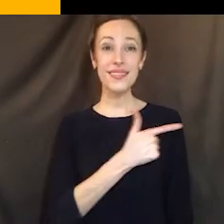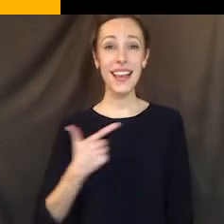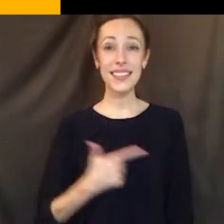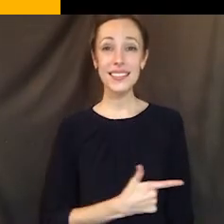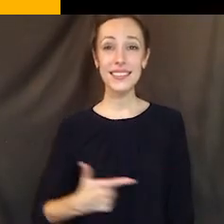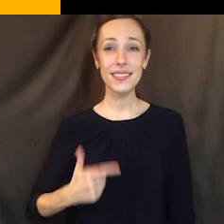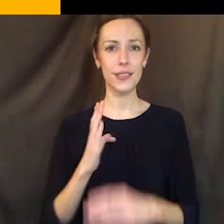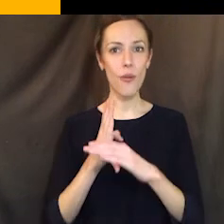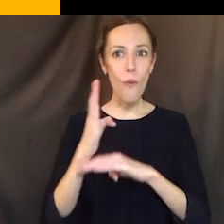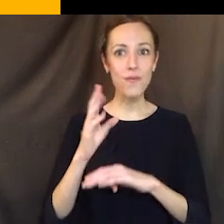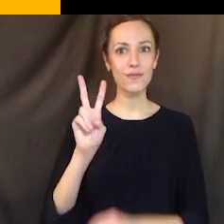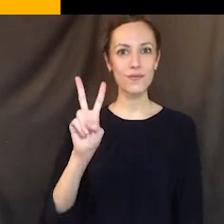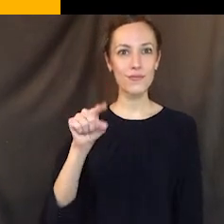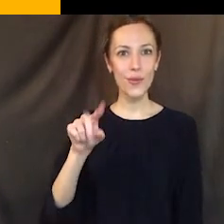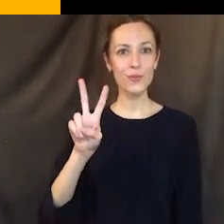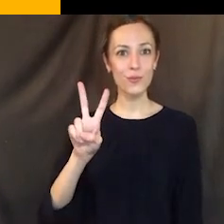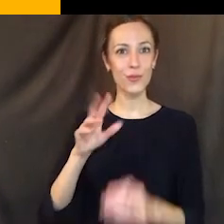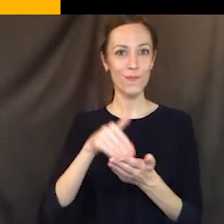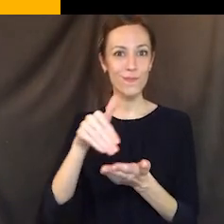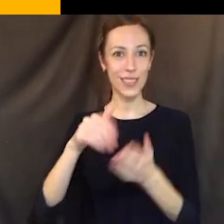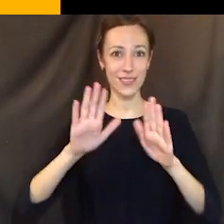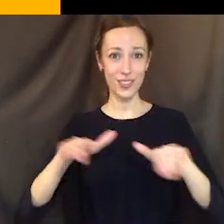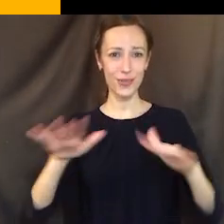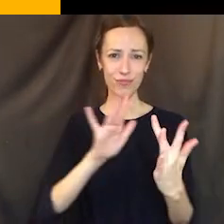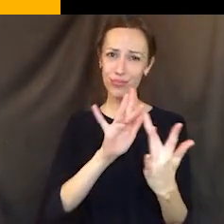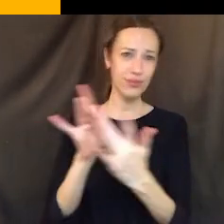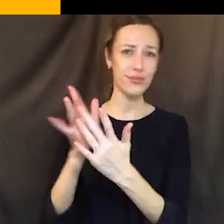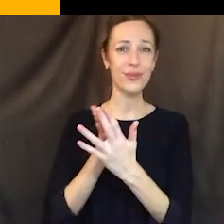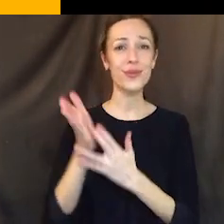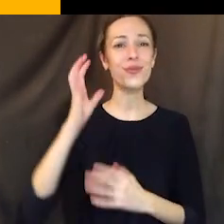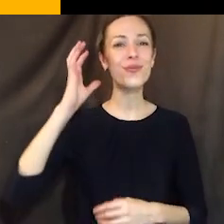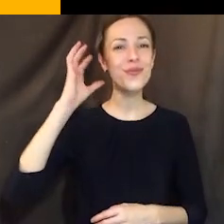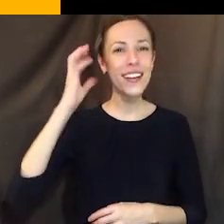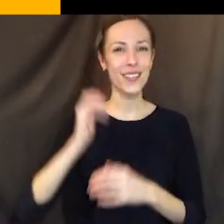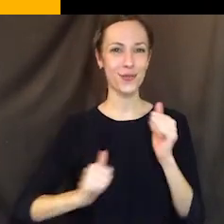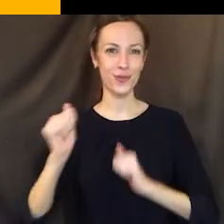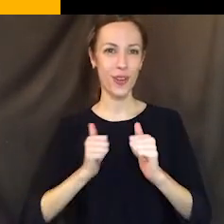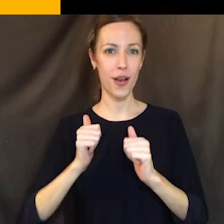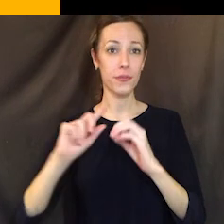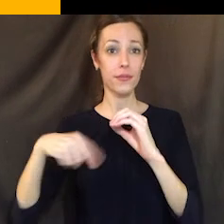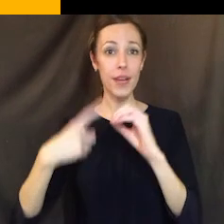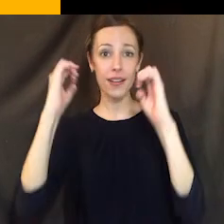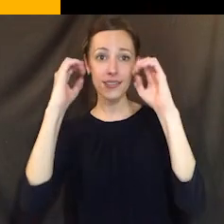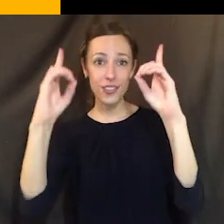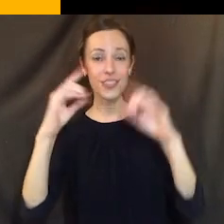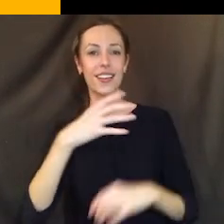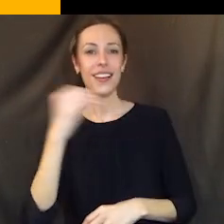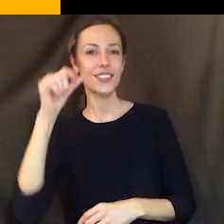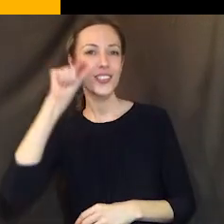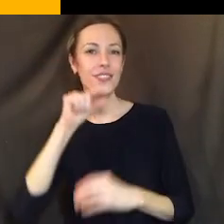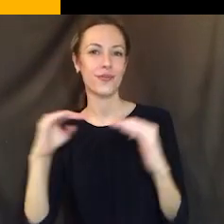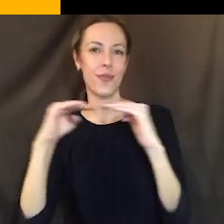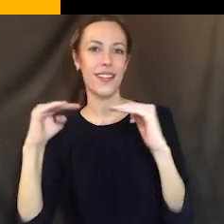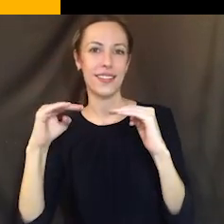In Tanzania, over 2.2 million children are reached through radio drama on education and gender equality broadcast by Radio